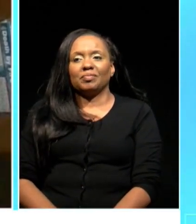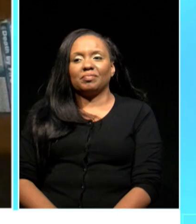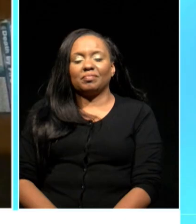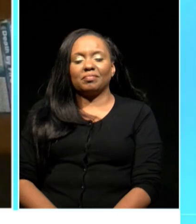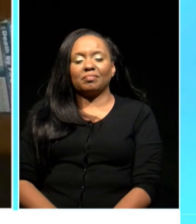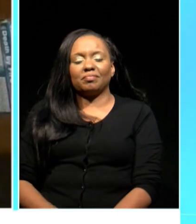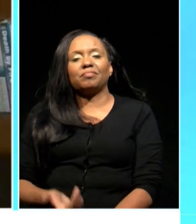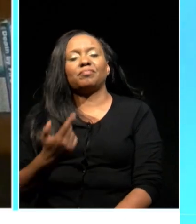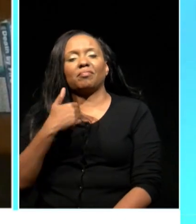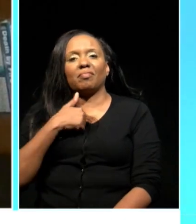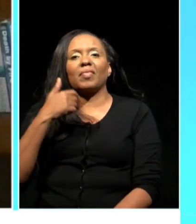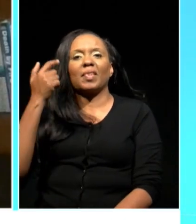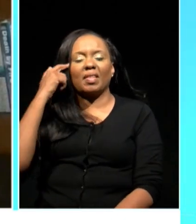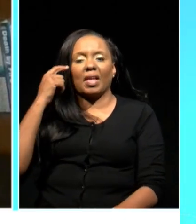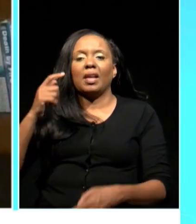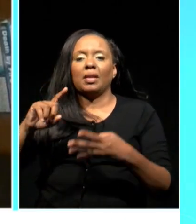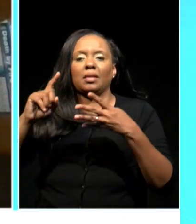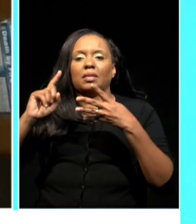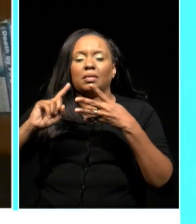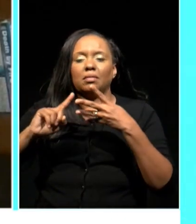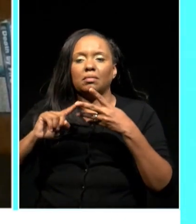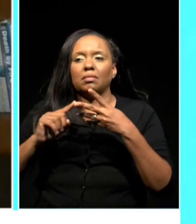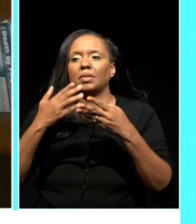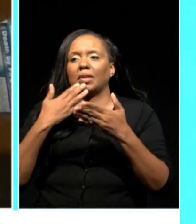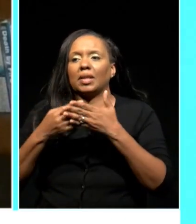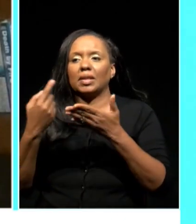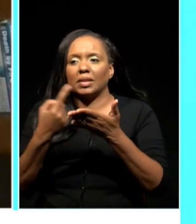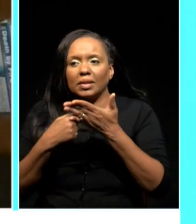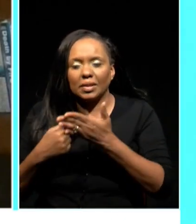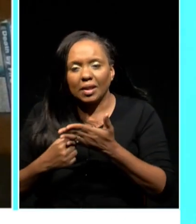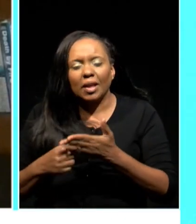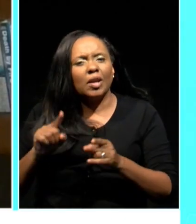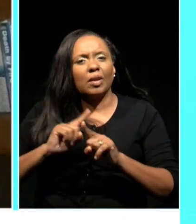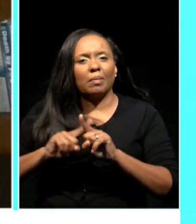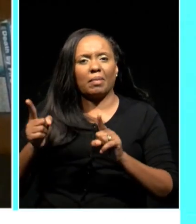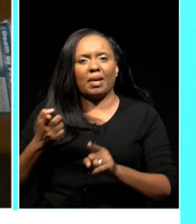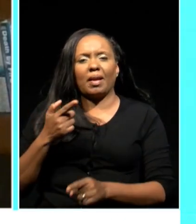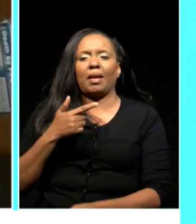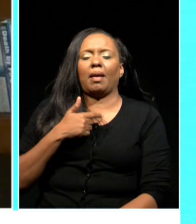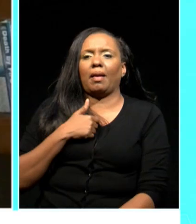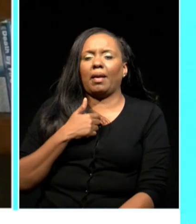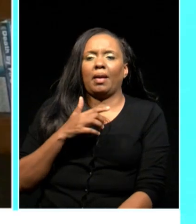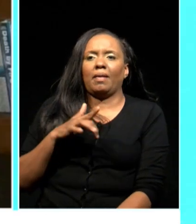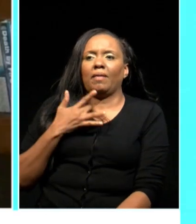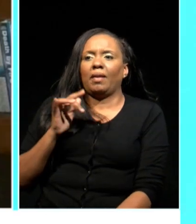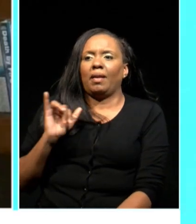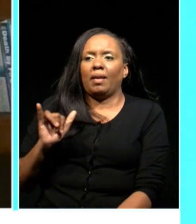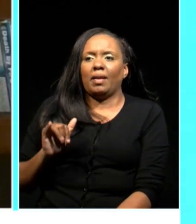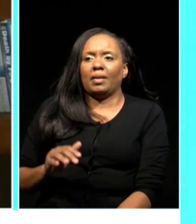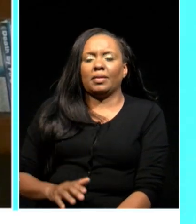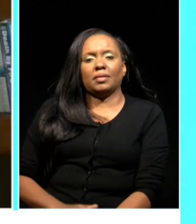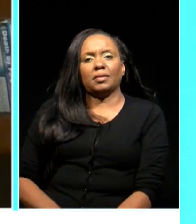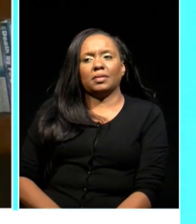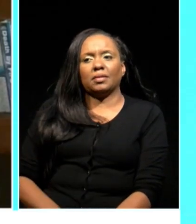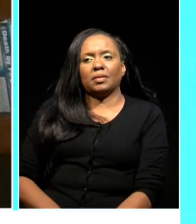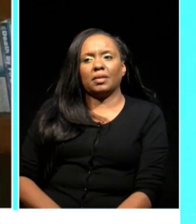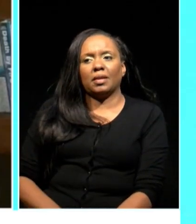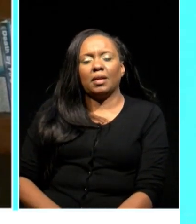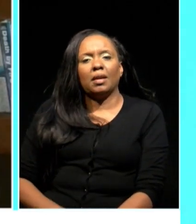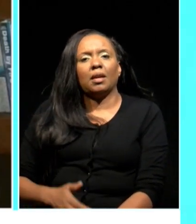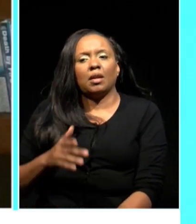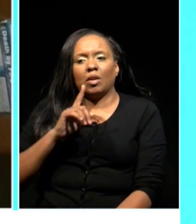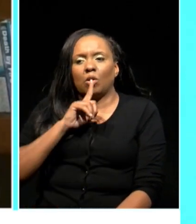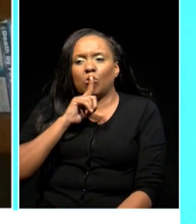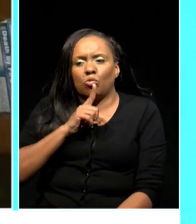thinking about it. But the fact that she's articulated it that way, I think the mouth is articulating what the heart has always